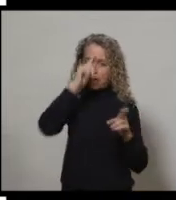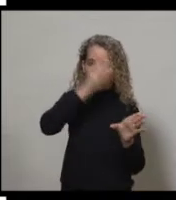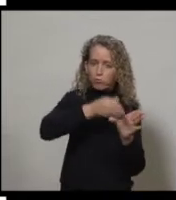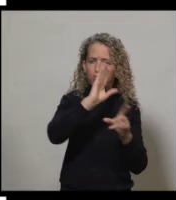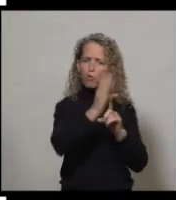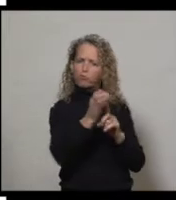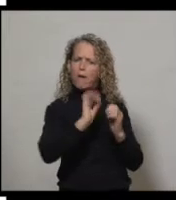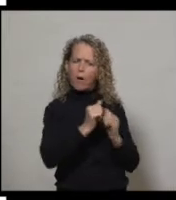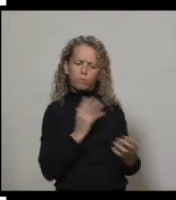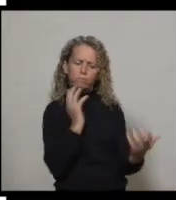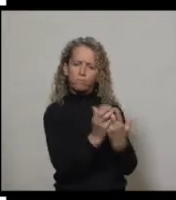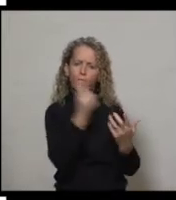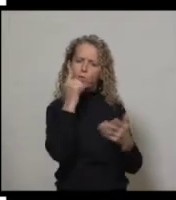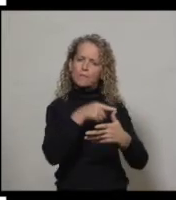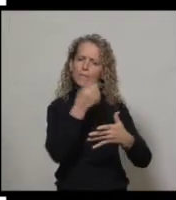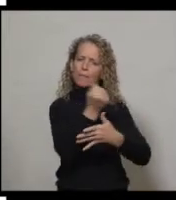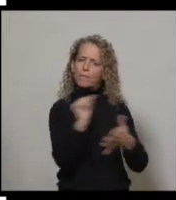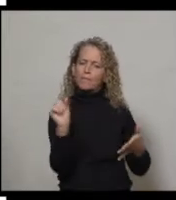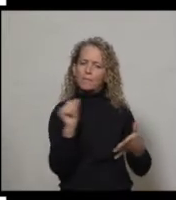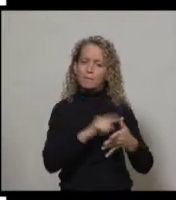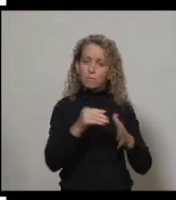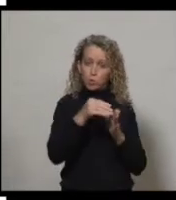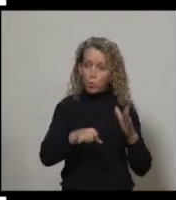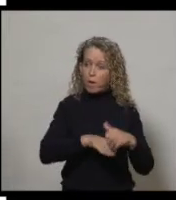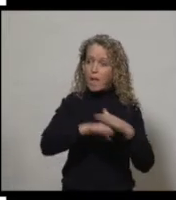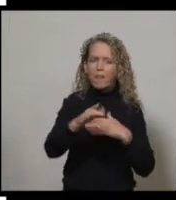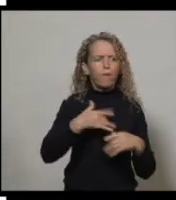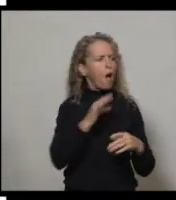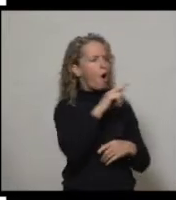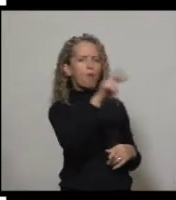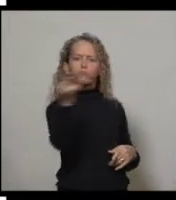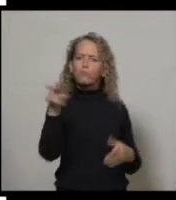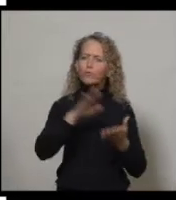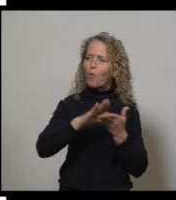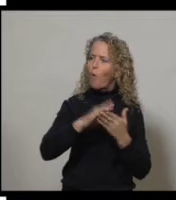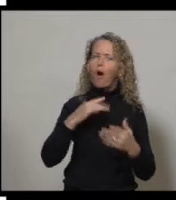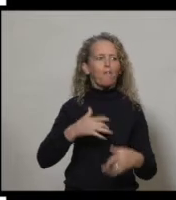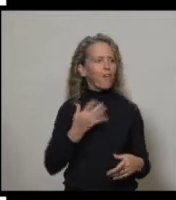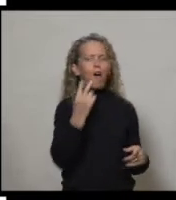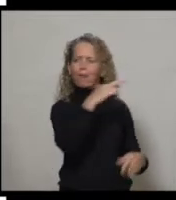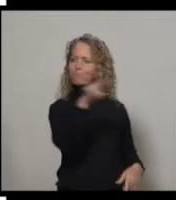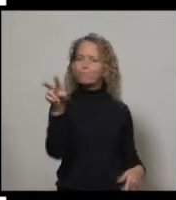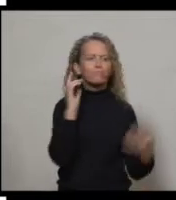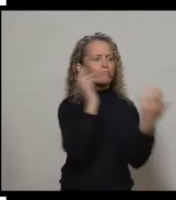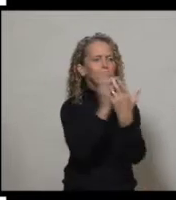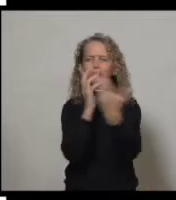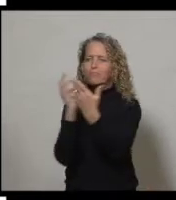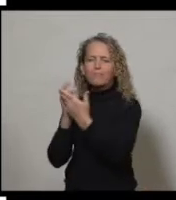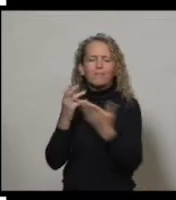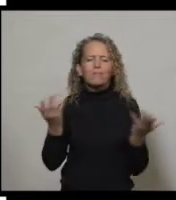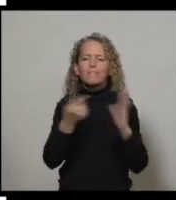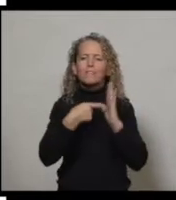So even walking into a school, does it feel welcoming to the students? If they're from diverse backgrounds, do they see themselves, in the artwork